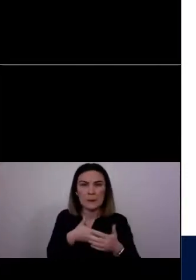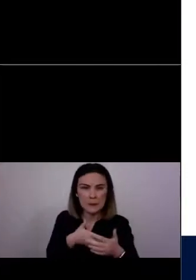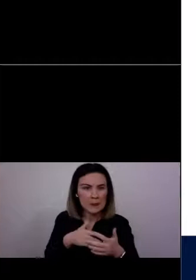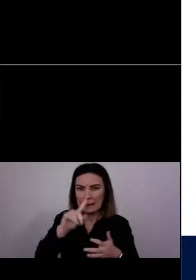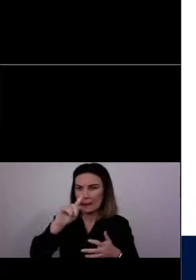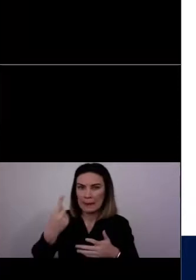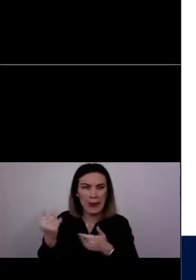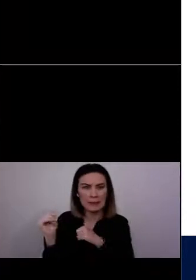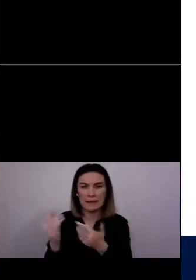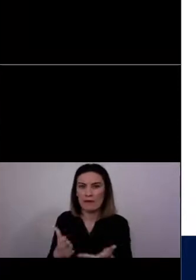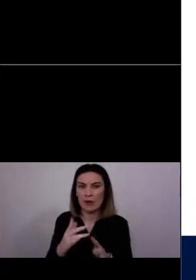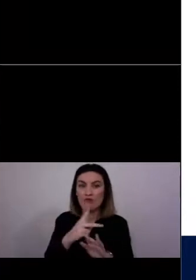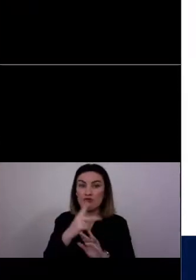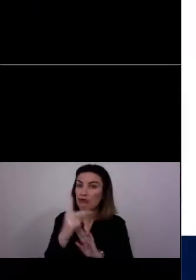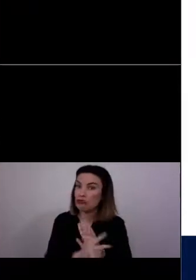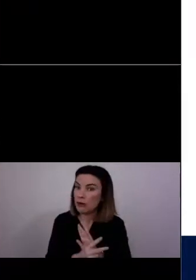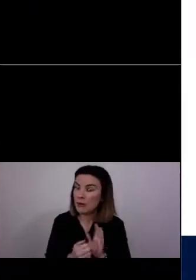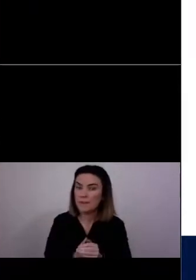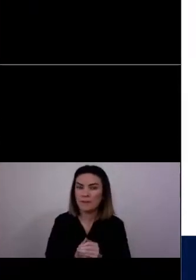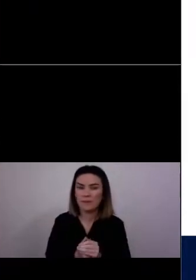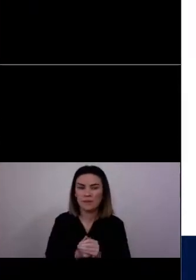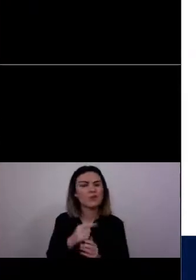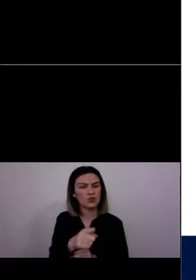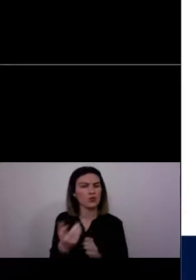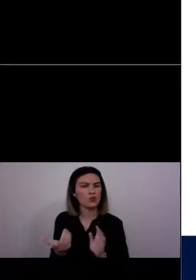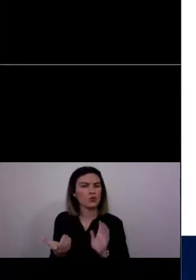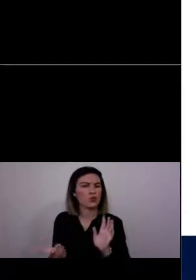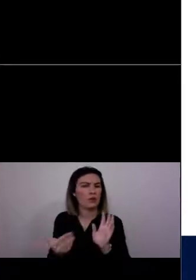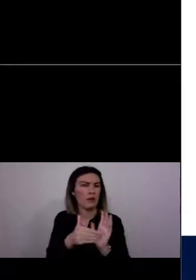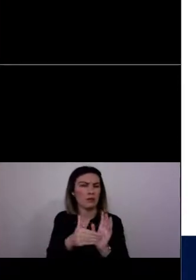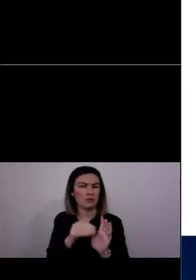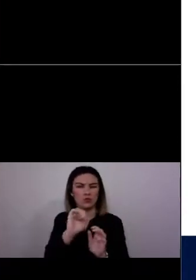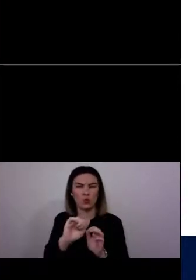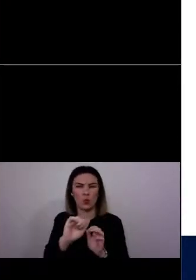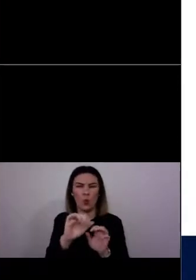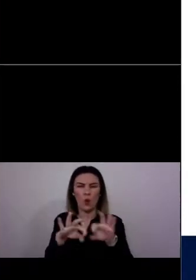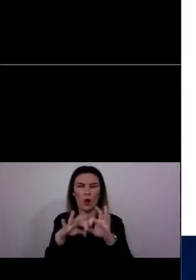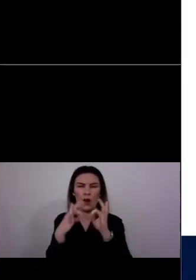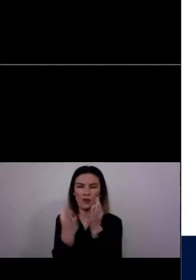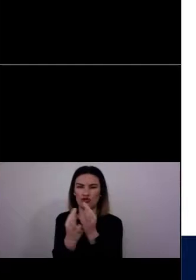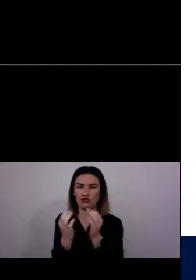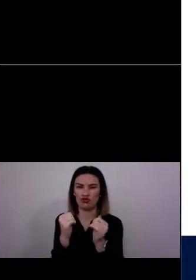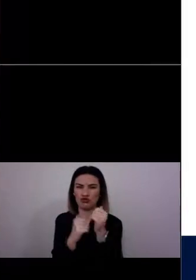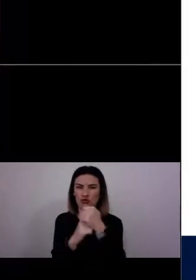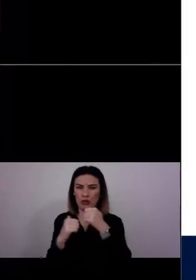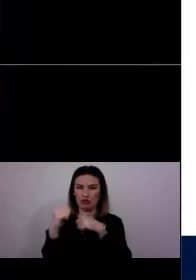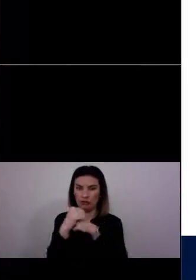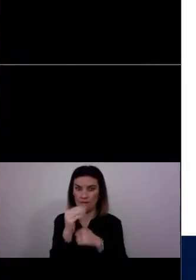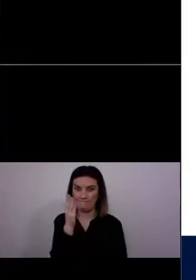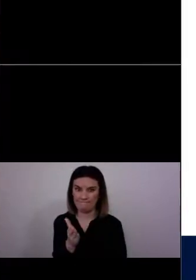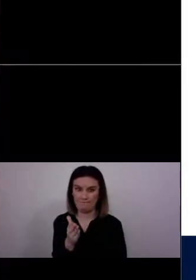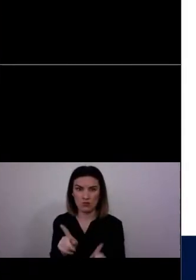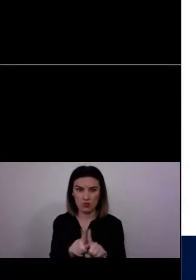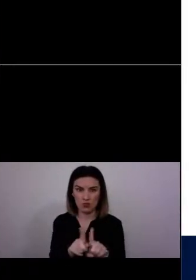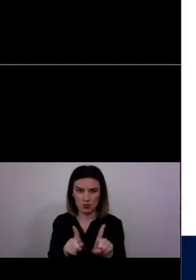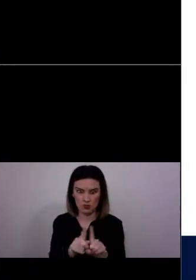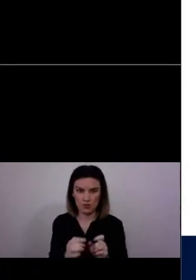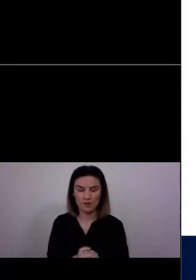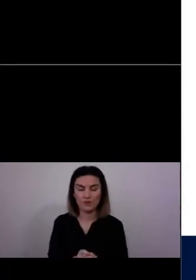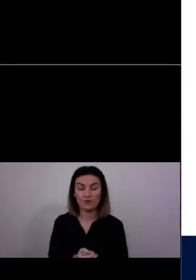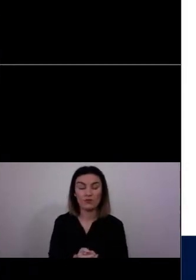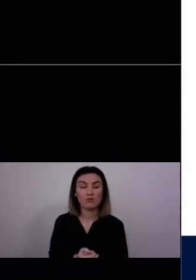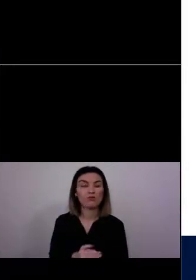to include your organisation structure. So for this section, successful applications last round